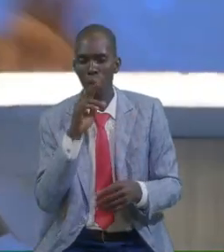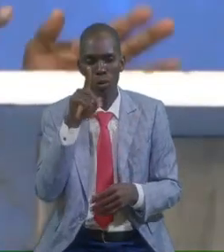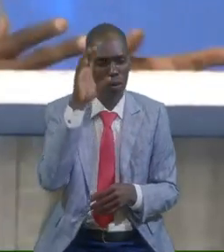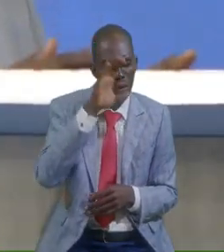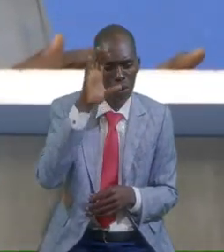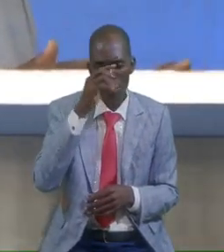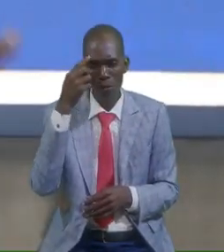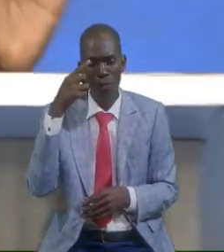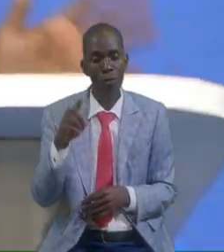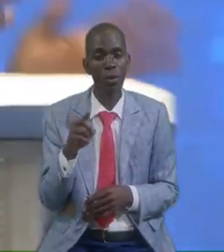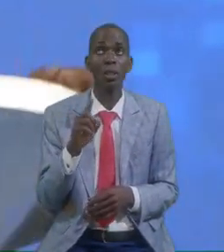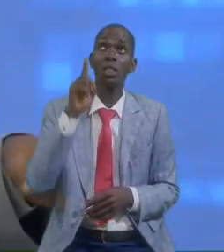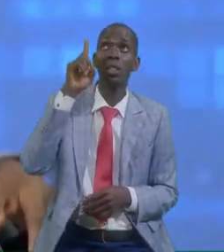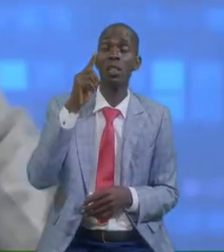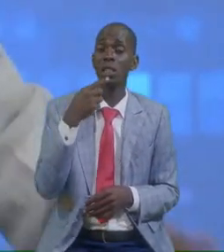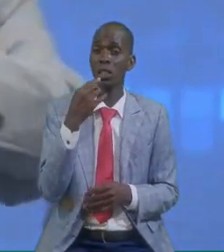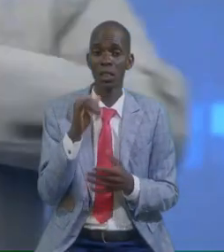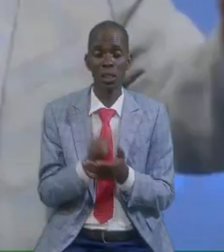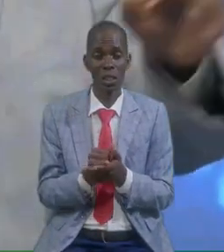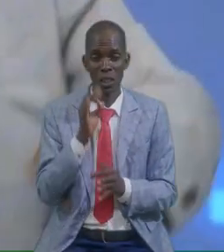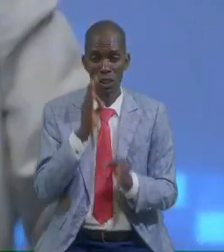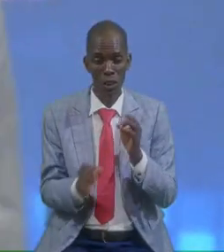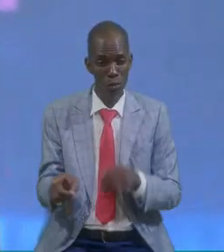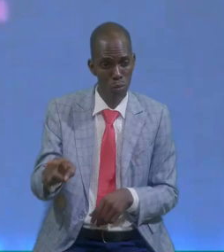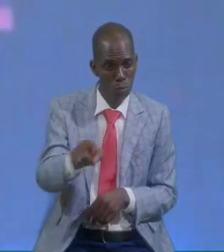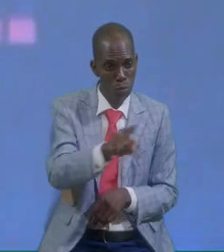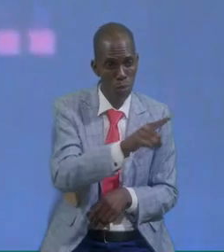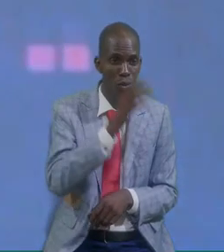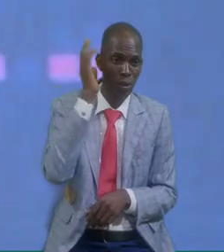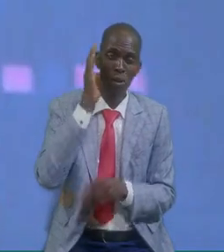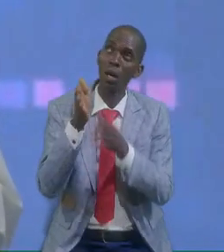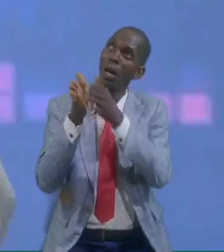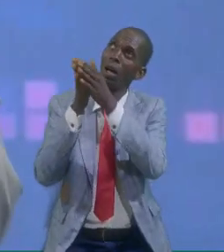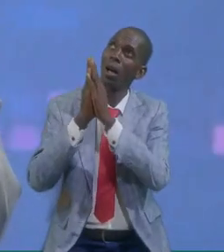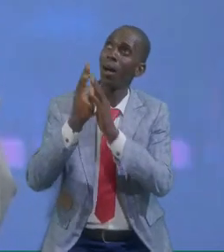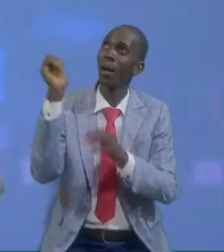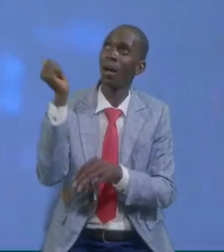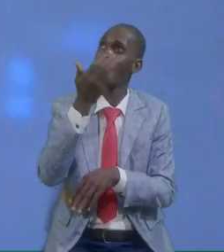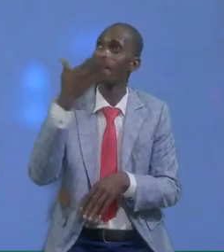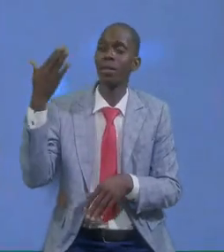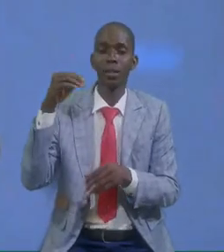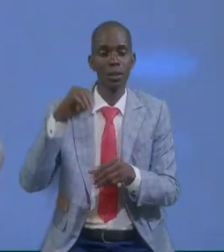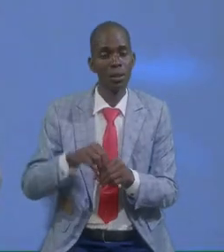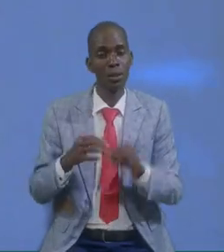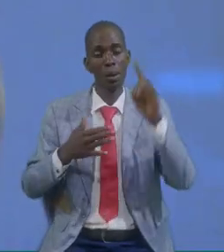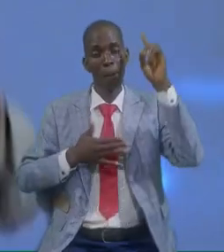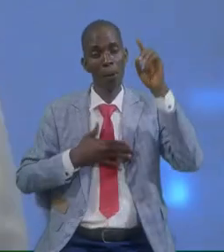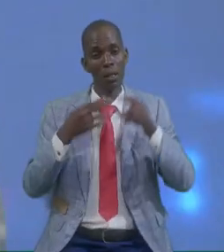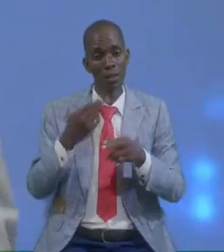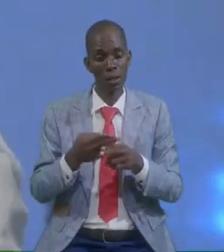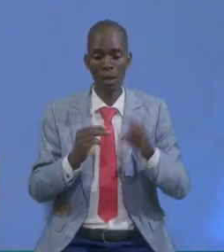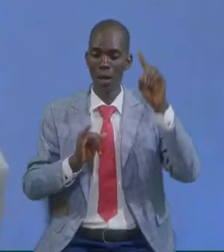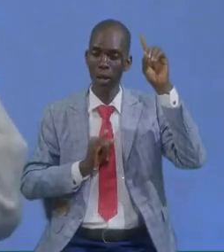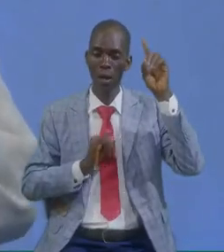if ye shall ask anything in my name, I will do it.